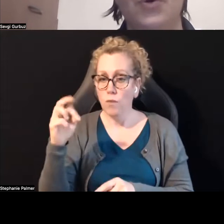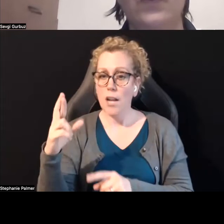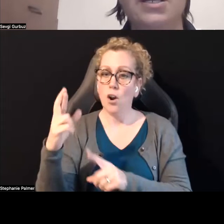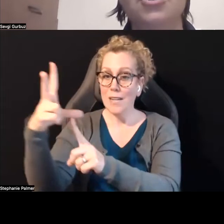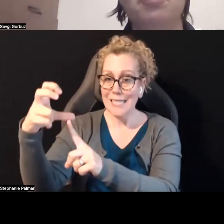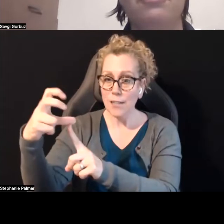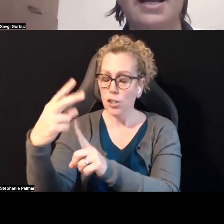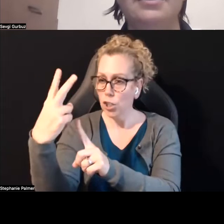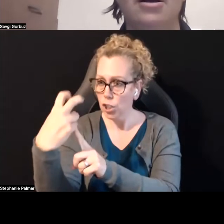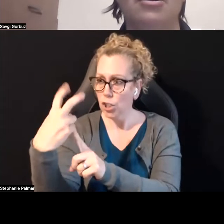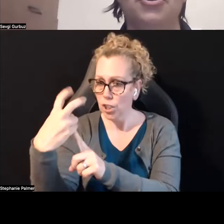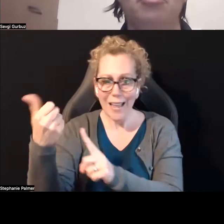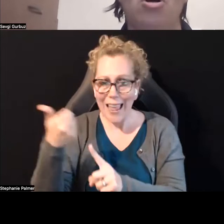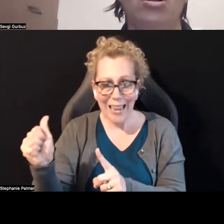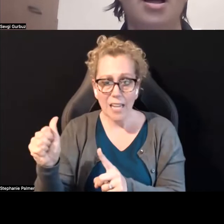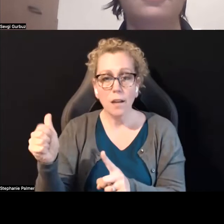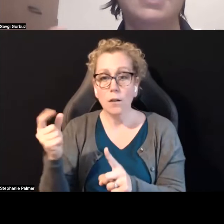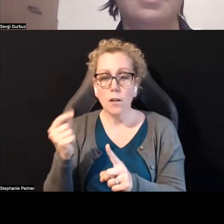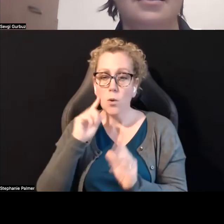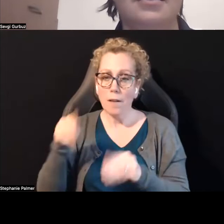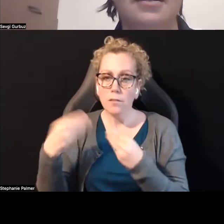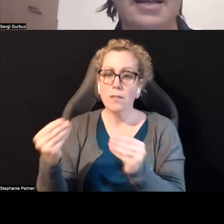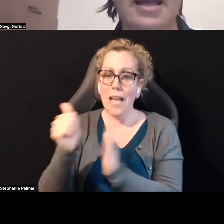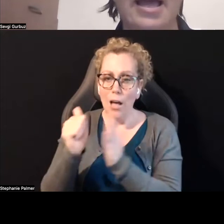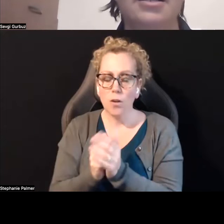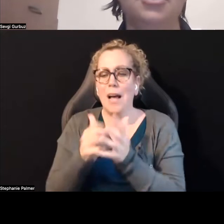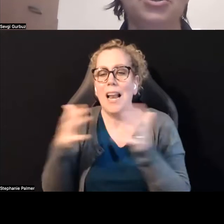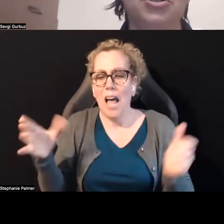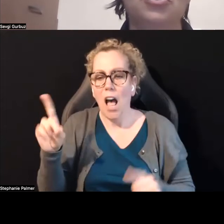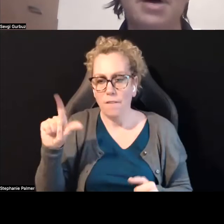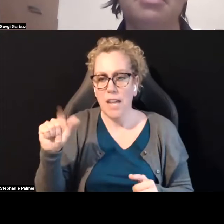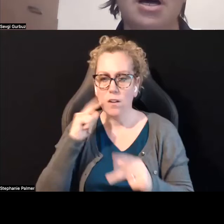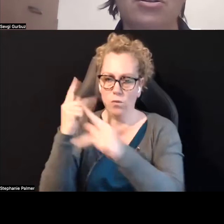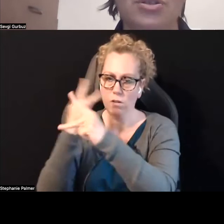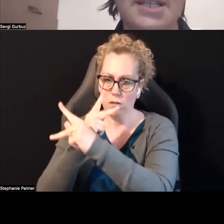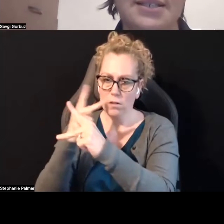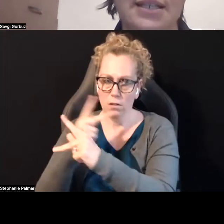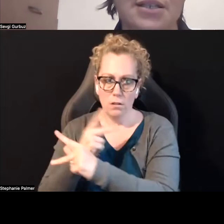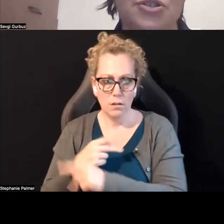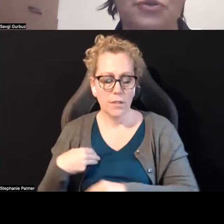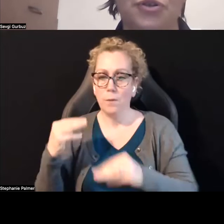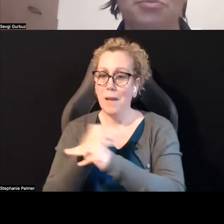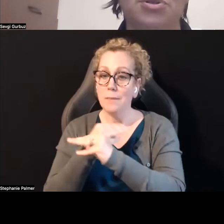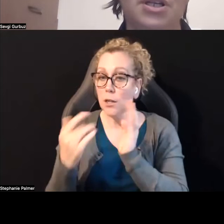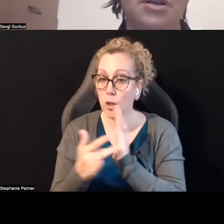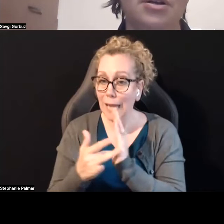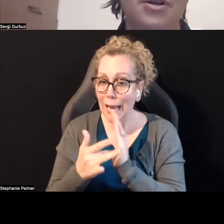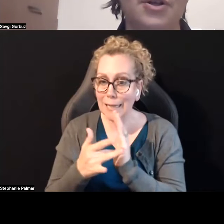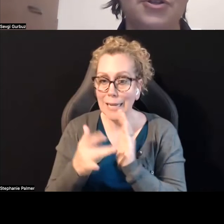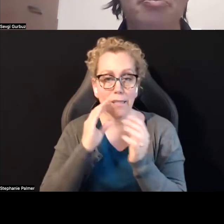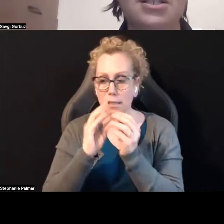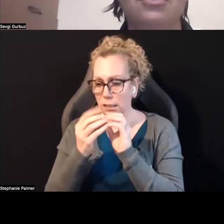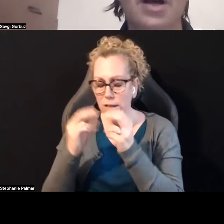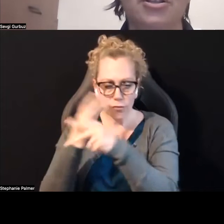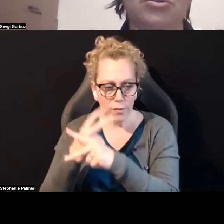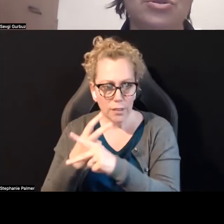sensor, we need to provide the algorithm a lot of data, and it will use mathematical techniques for computing